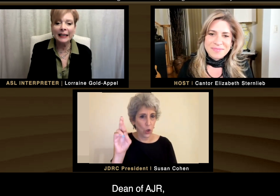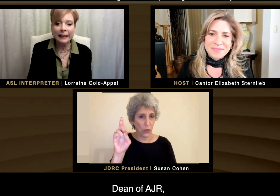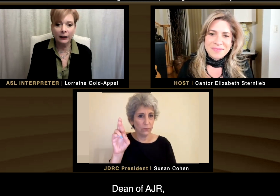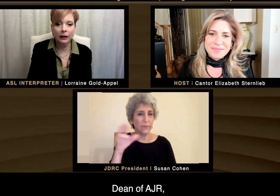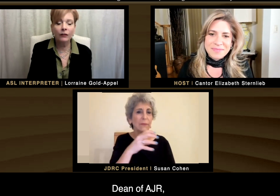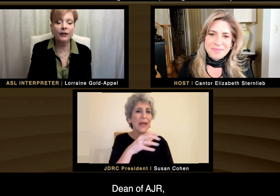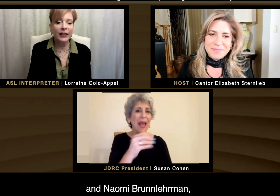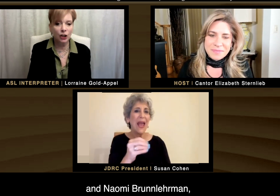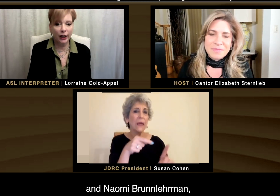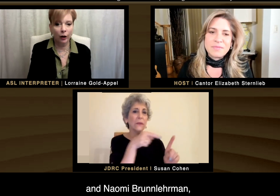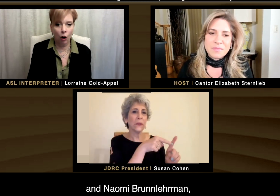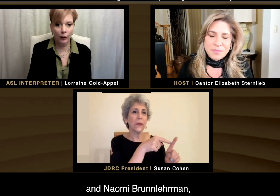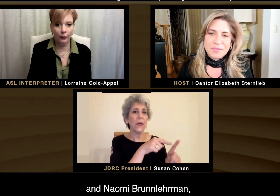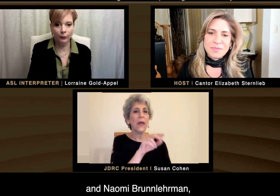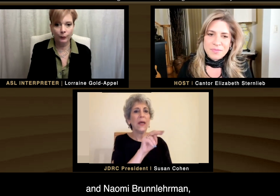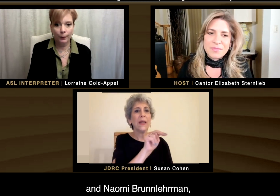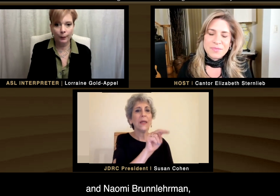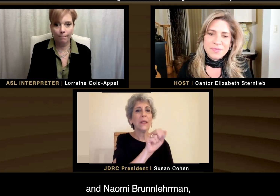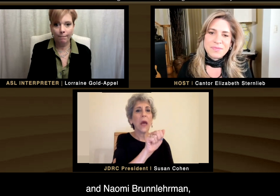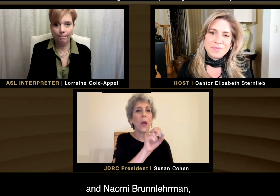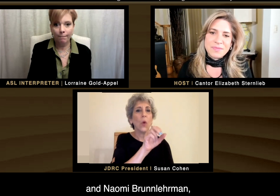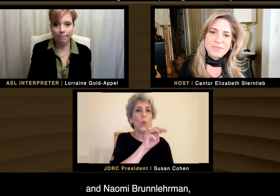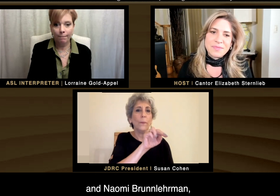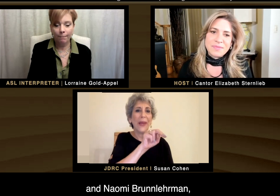is the dean of AJR.